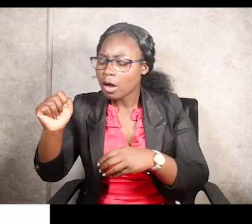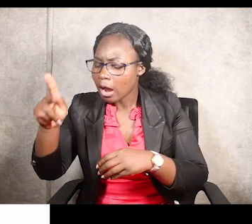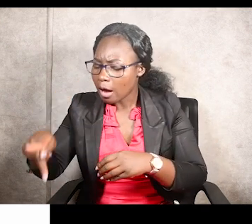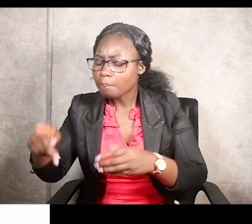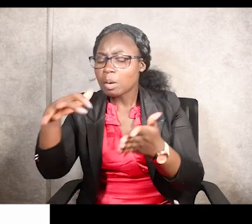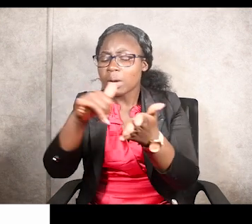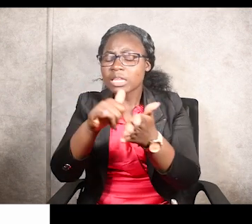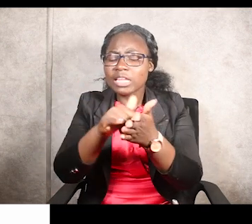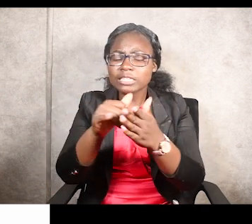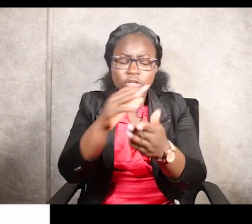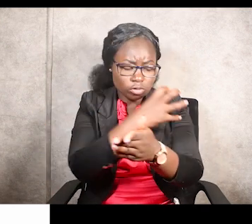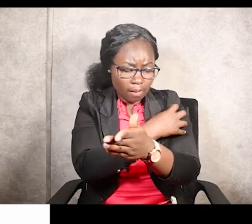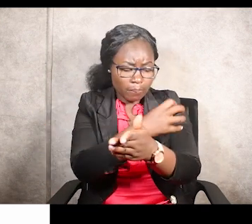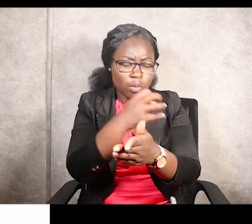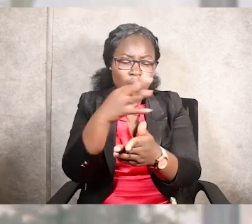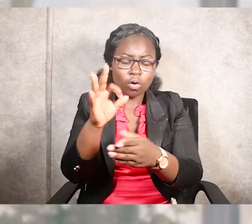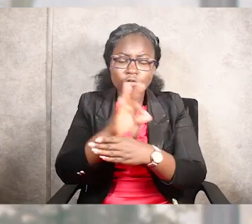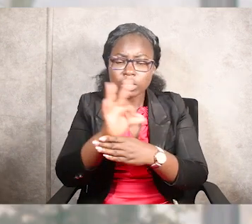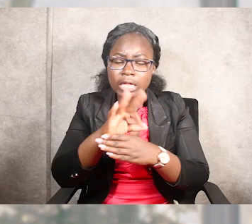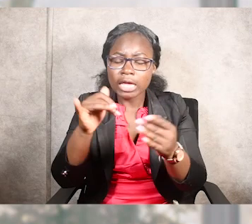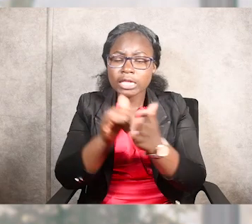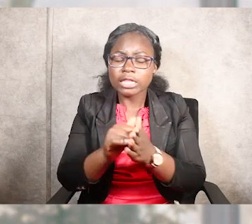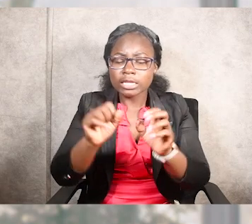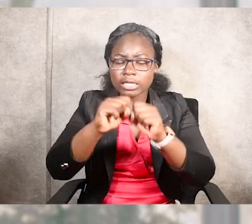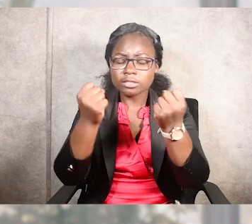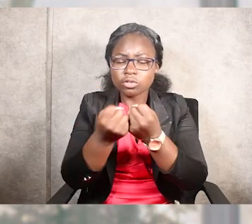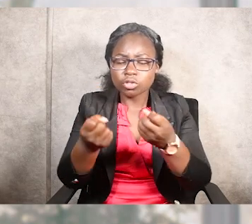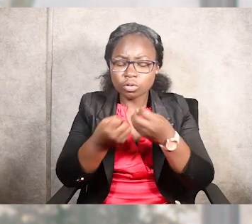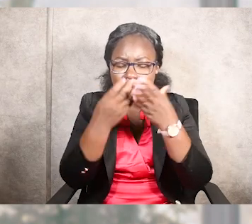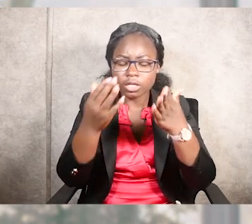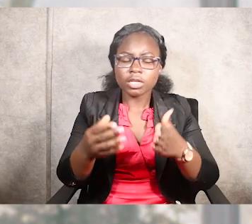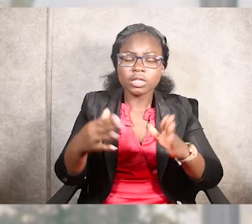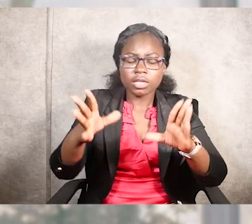the power of facilitation that social media provides for us.